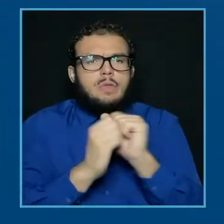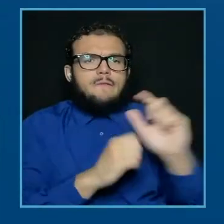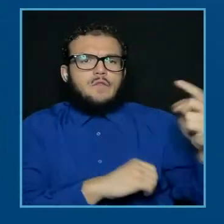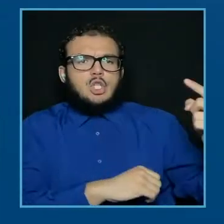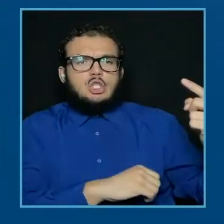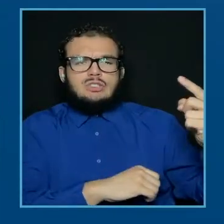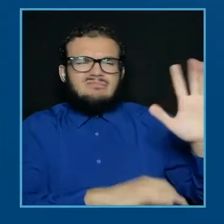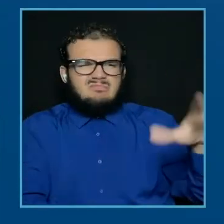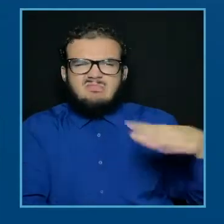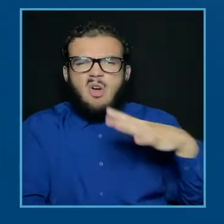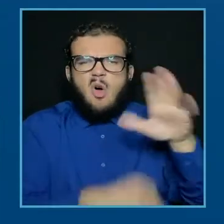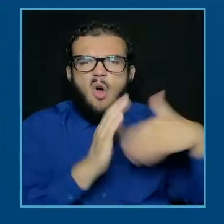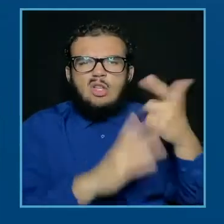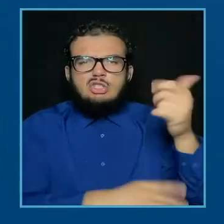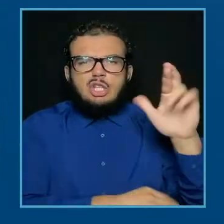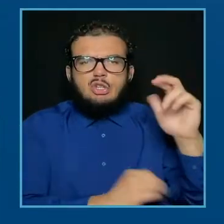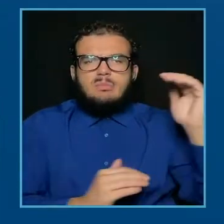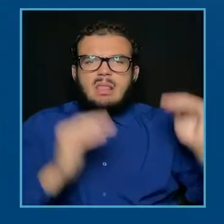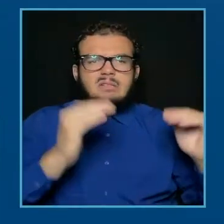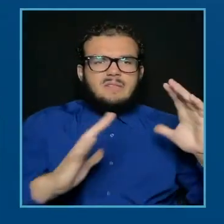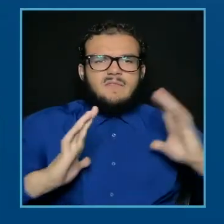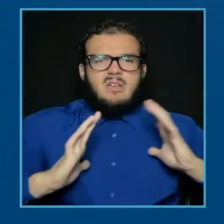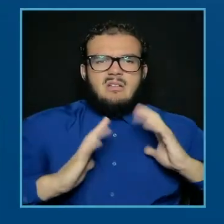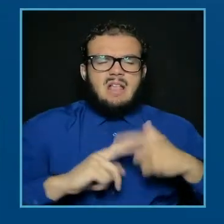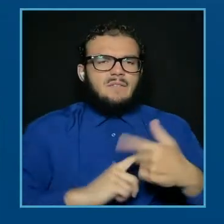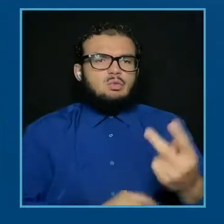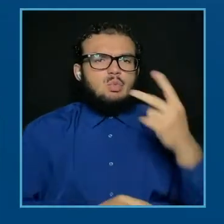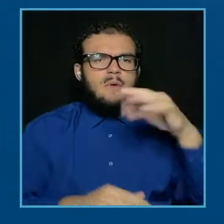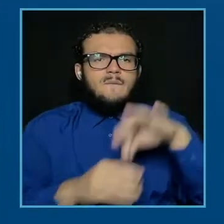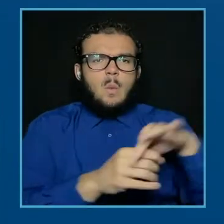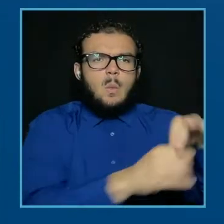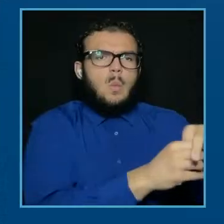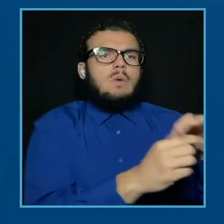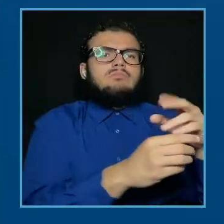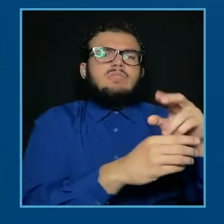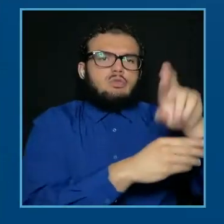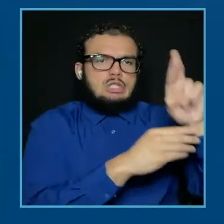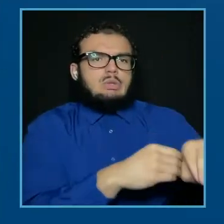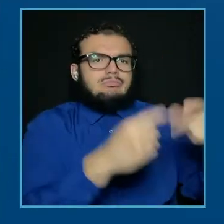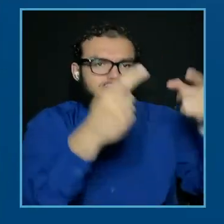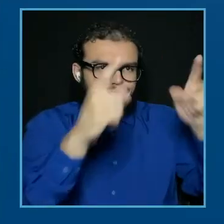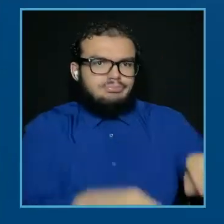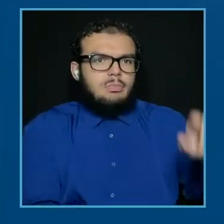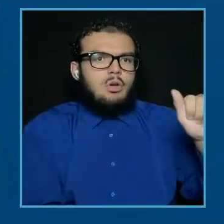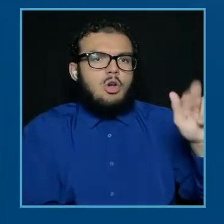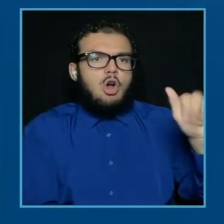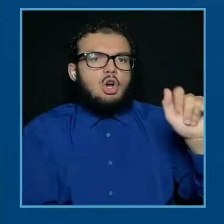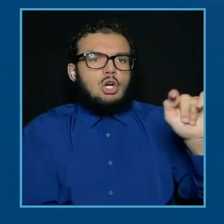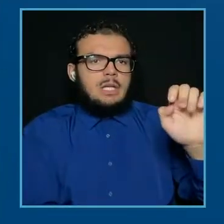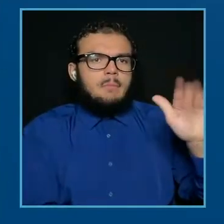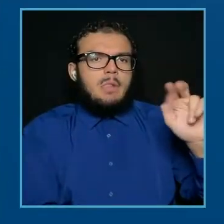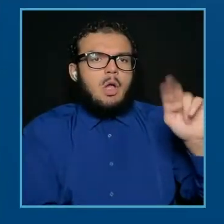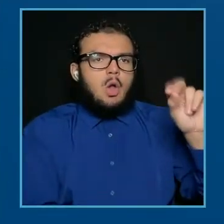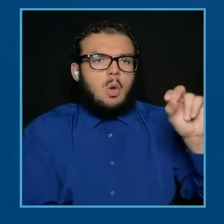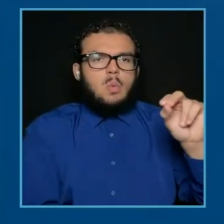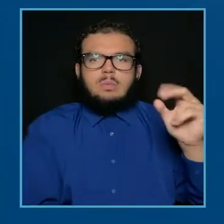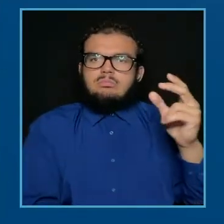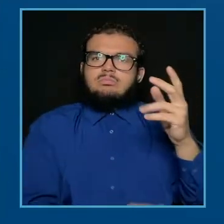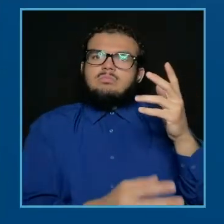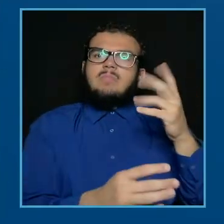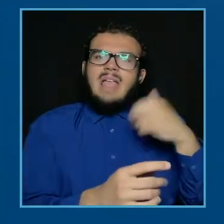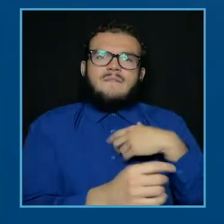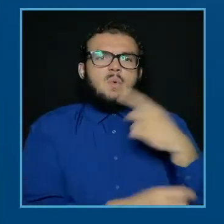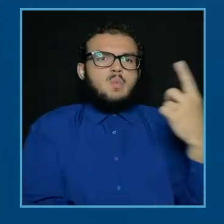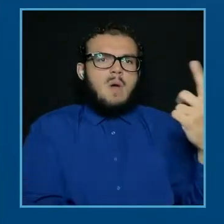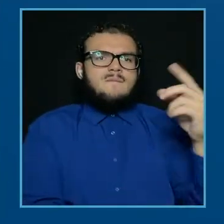was all gender. We had 2 votes that resulted in the election of Artie Blanco. Everybody had 1 vote on the first